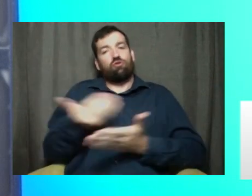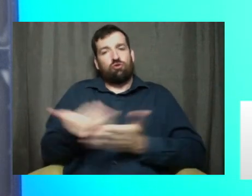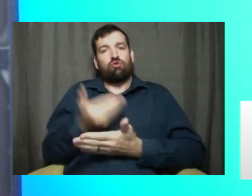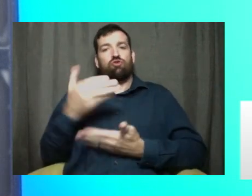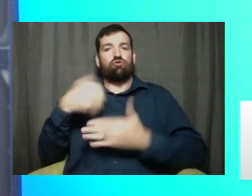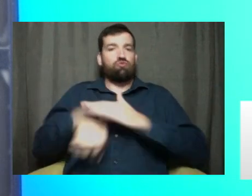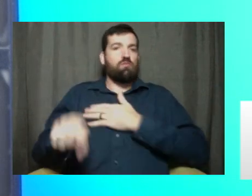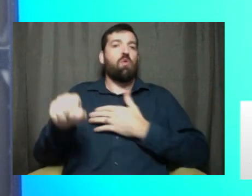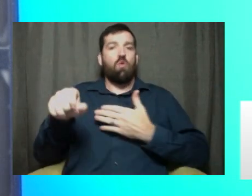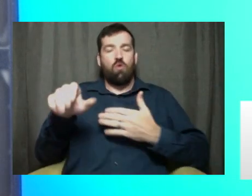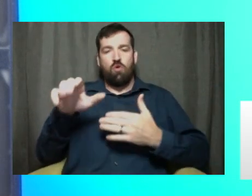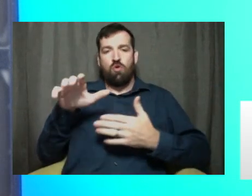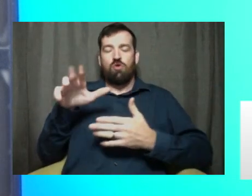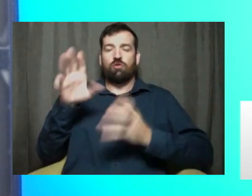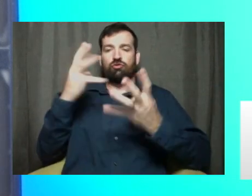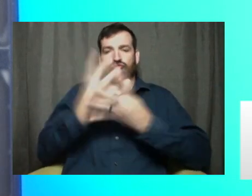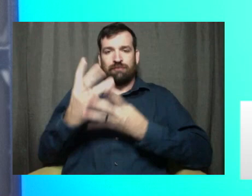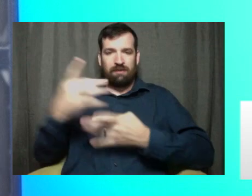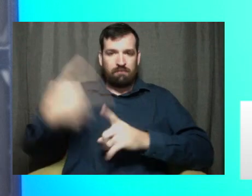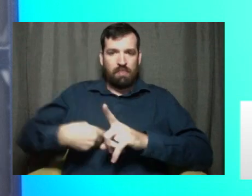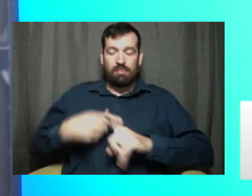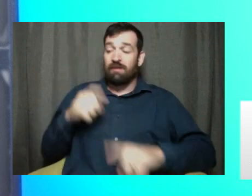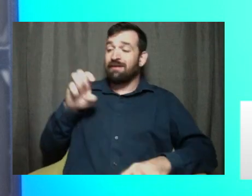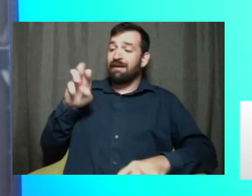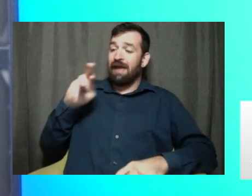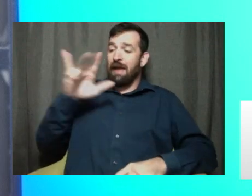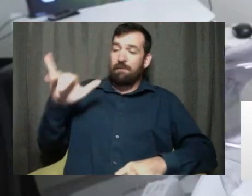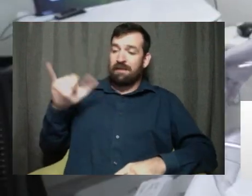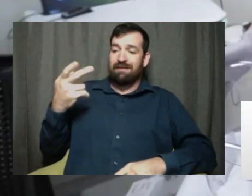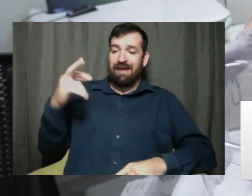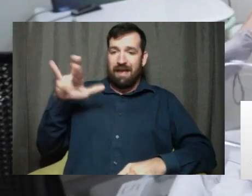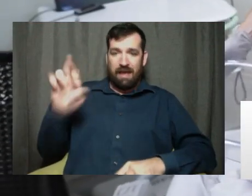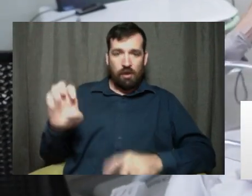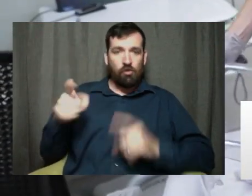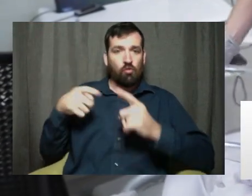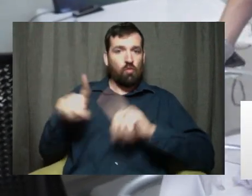Chadwick caught up with infant Emily Hare as she was being screened.